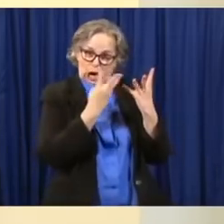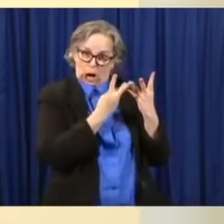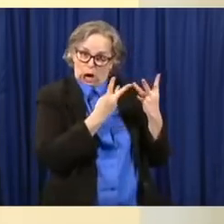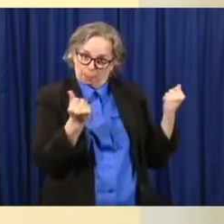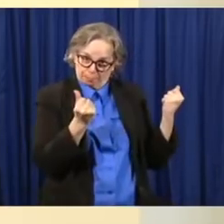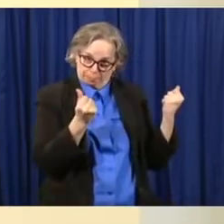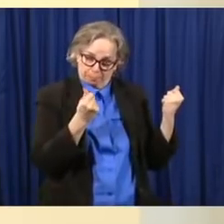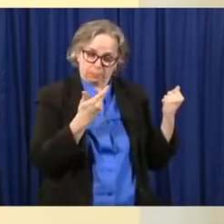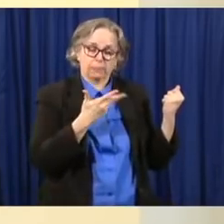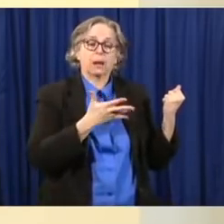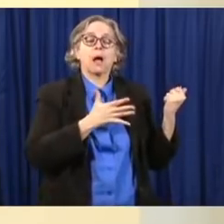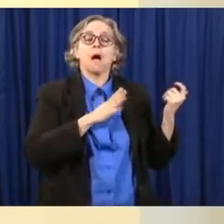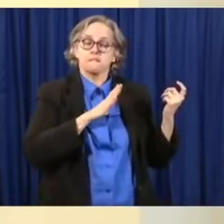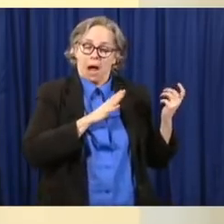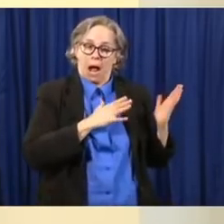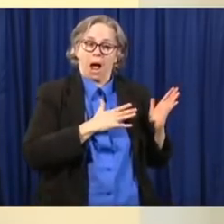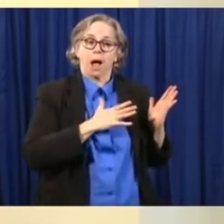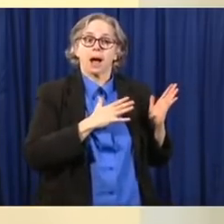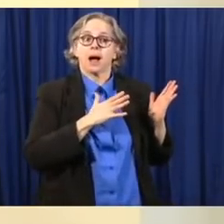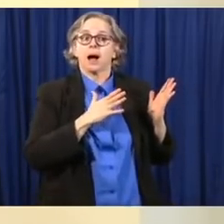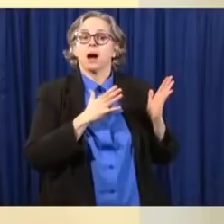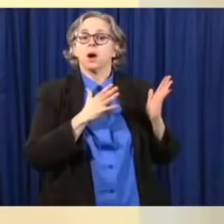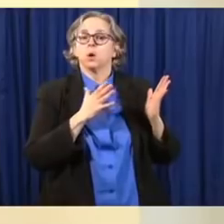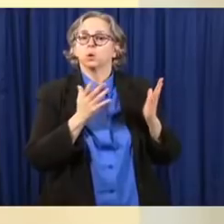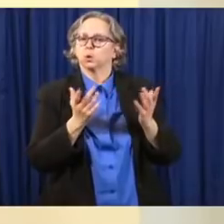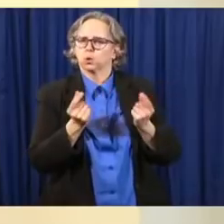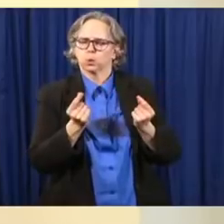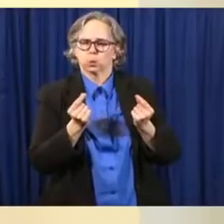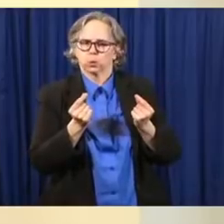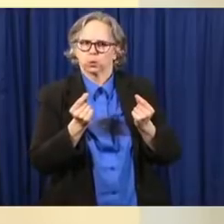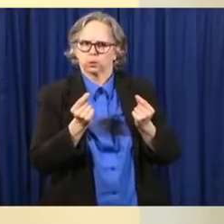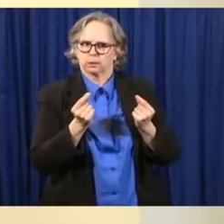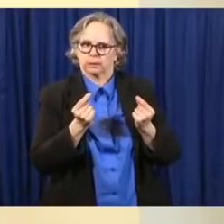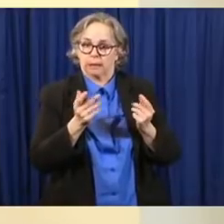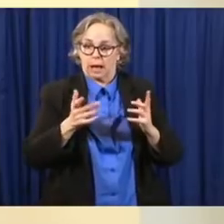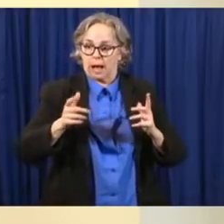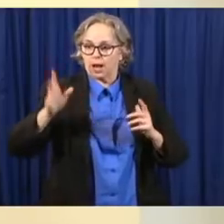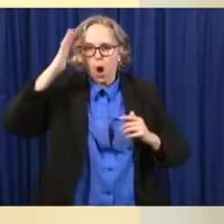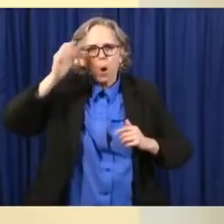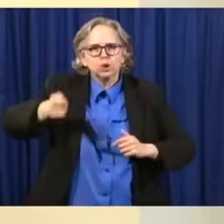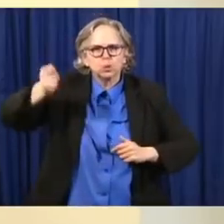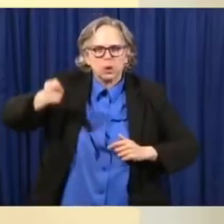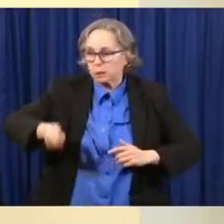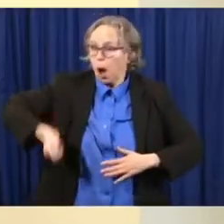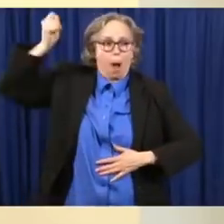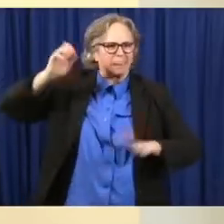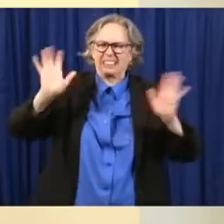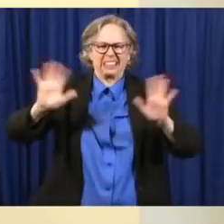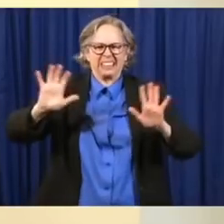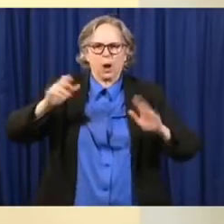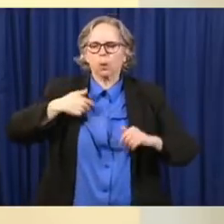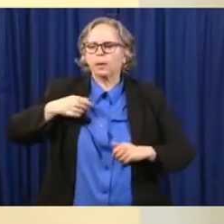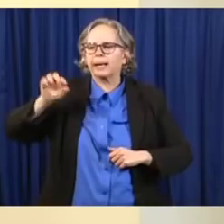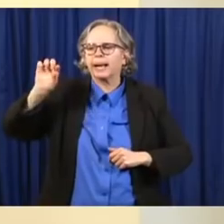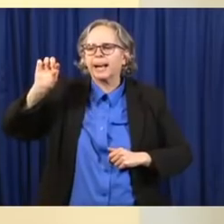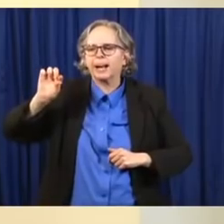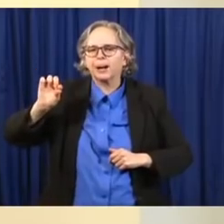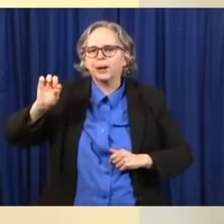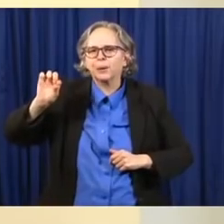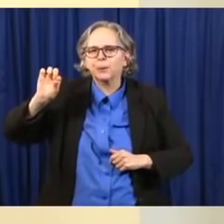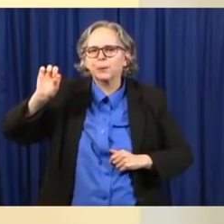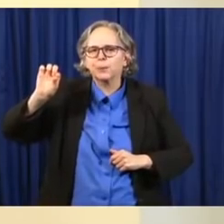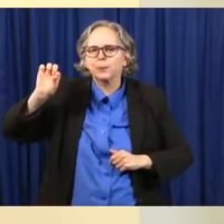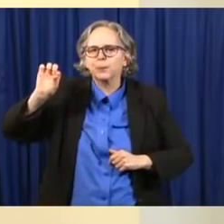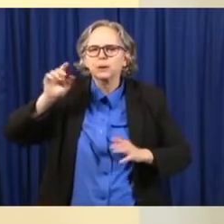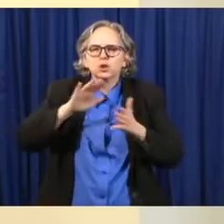this was flip the light switch. But to get out of this, we have to slowly move a dimmer switch, watch